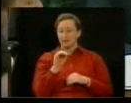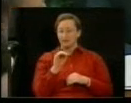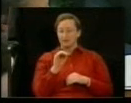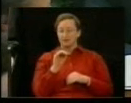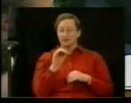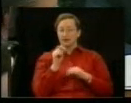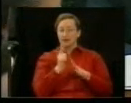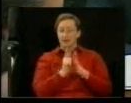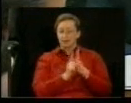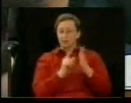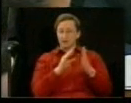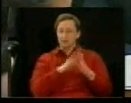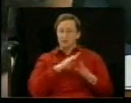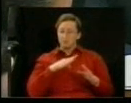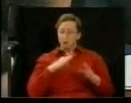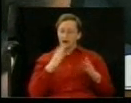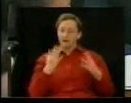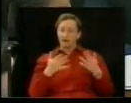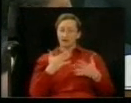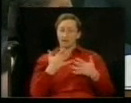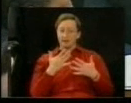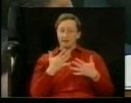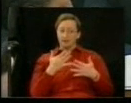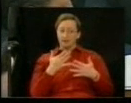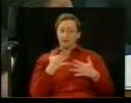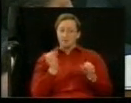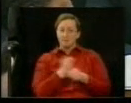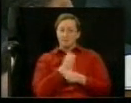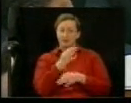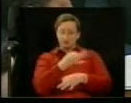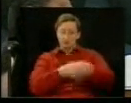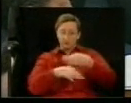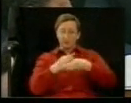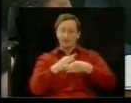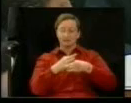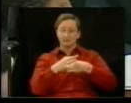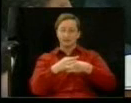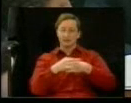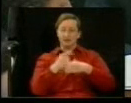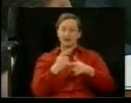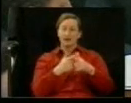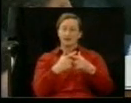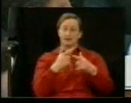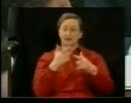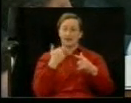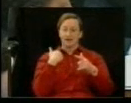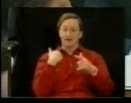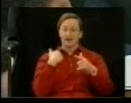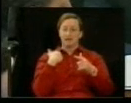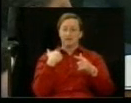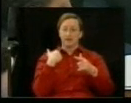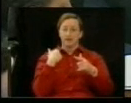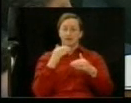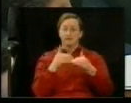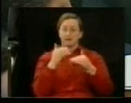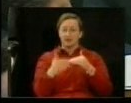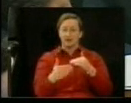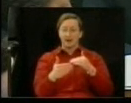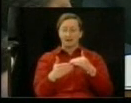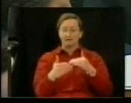body makes the replacements. The successors hold office until the next county-wide general